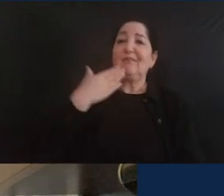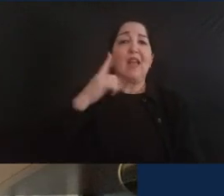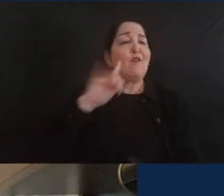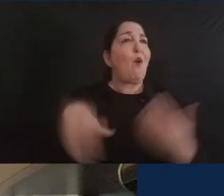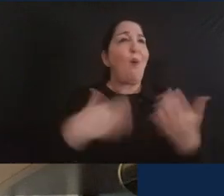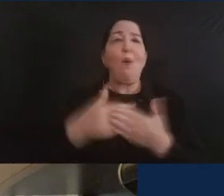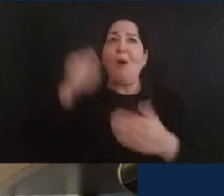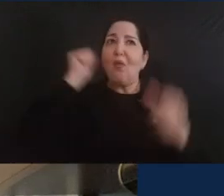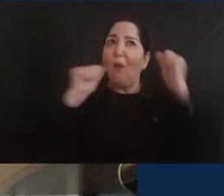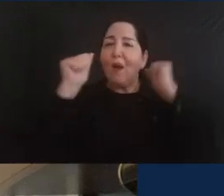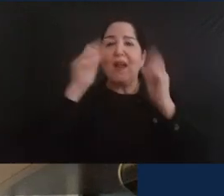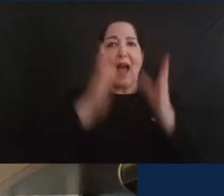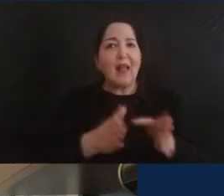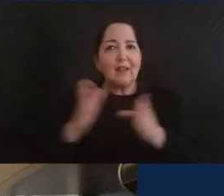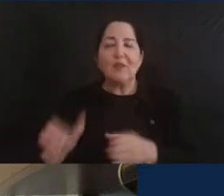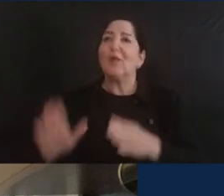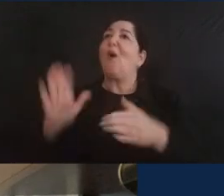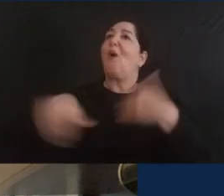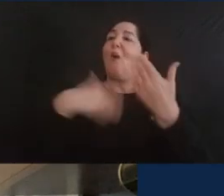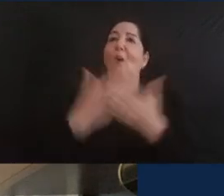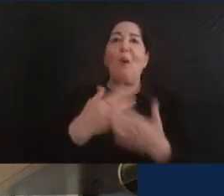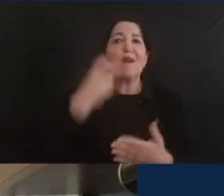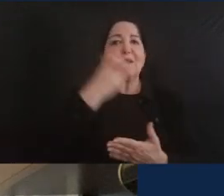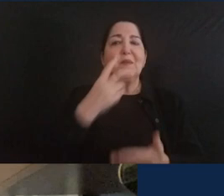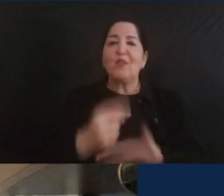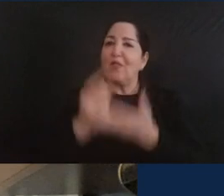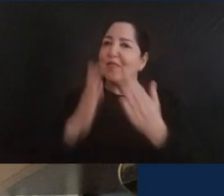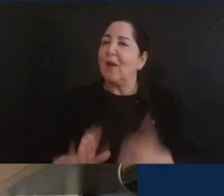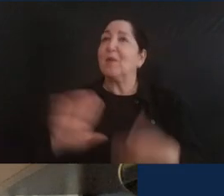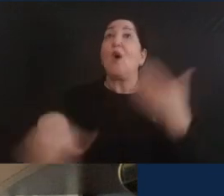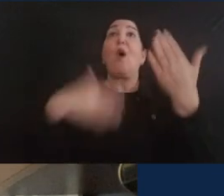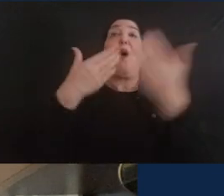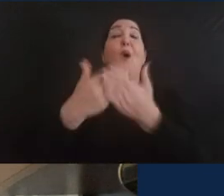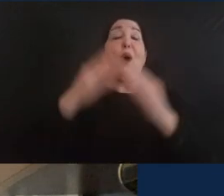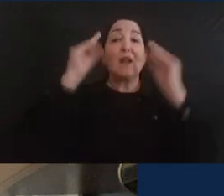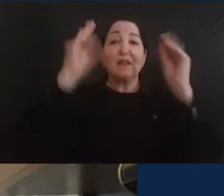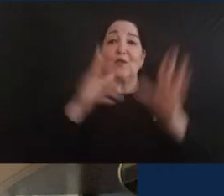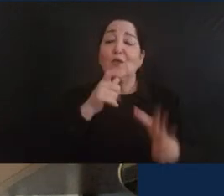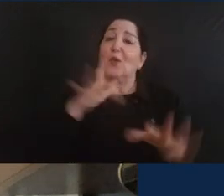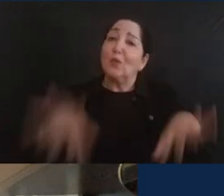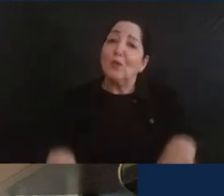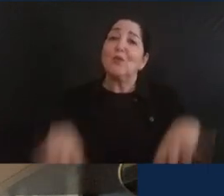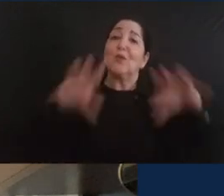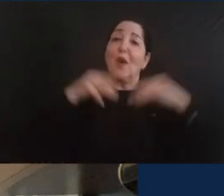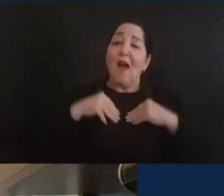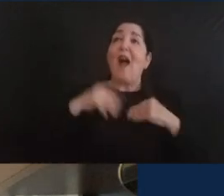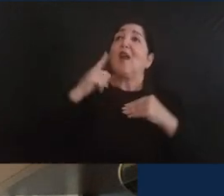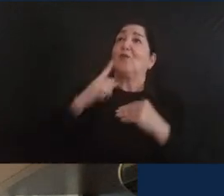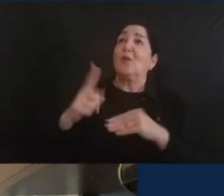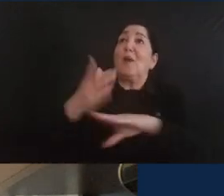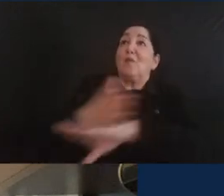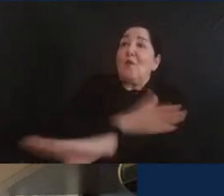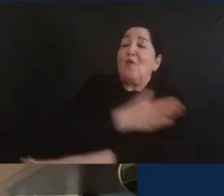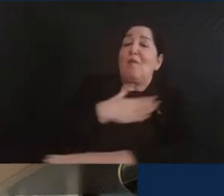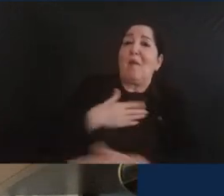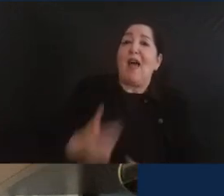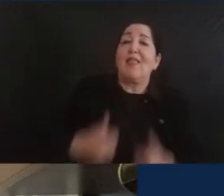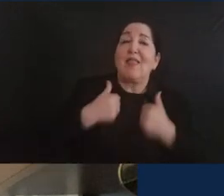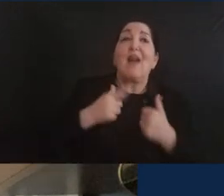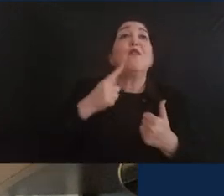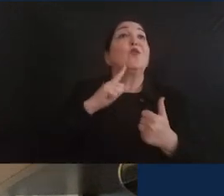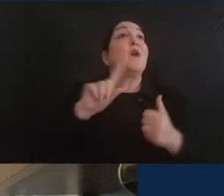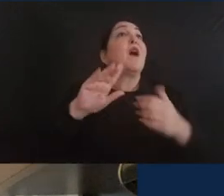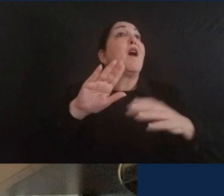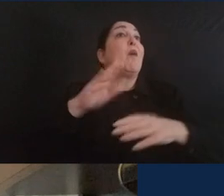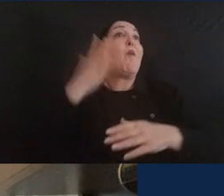in my late teens. Thank you to every audiologist and every speech therapist and every teacher who took it upon themselves